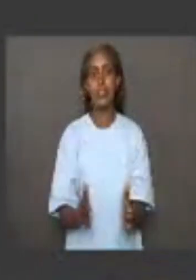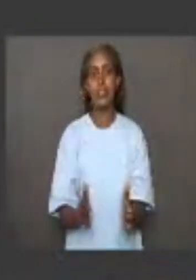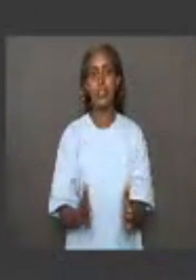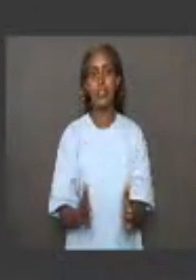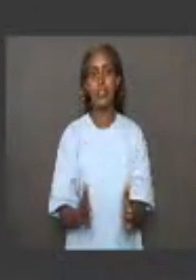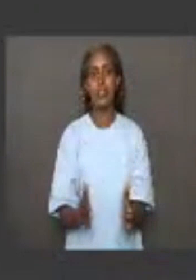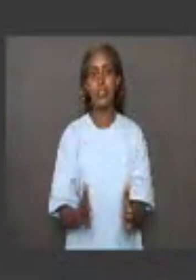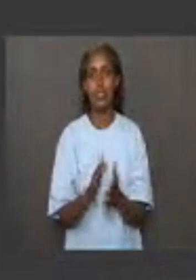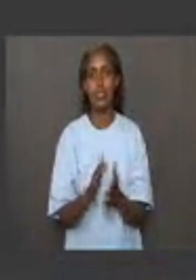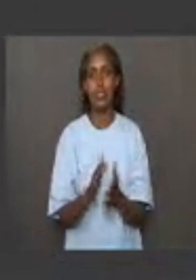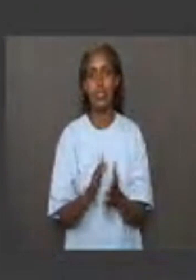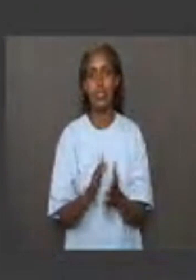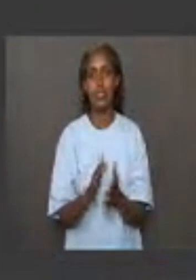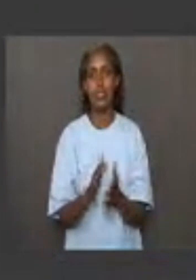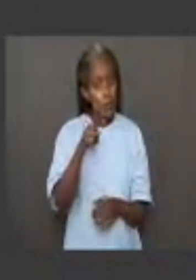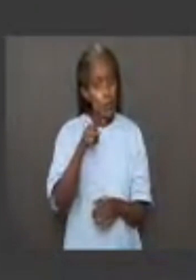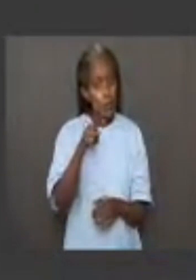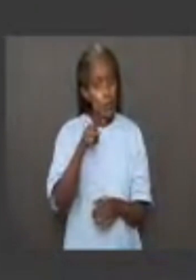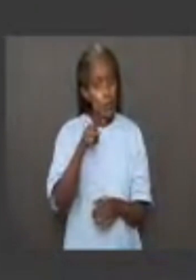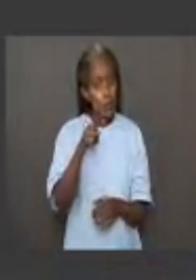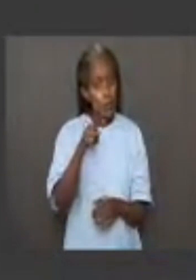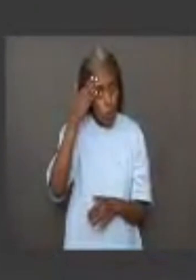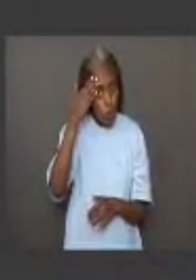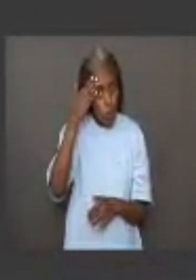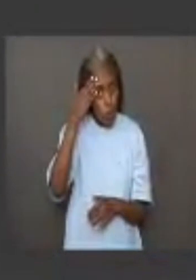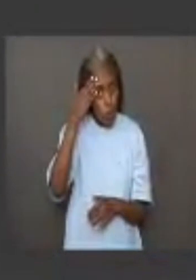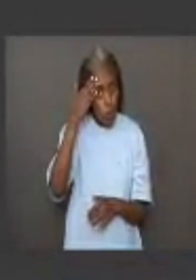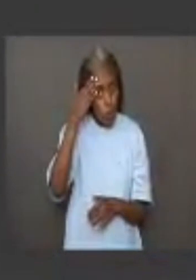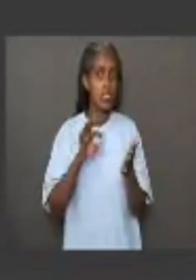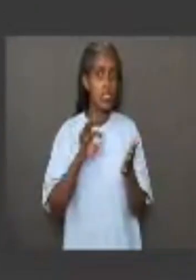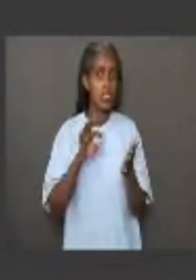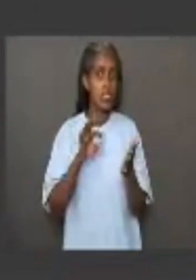do you know what the number